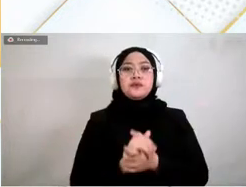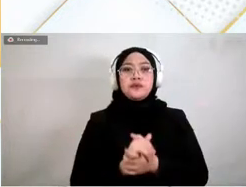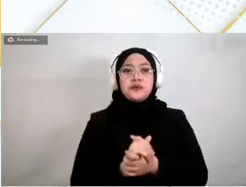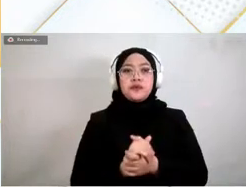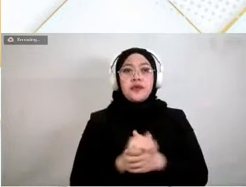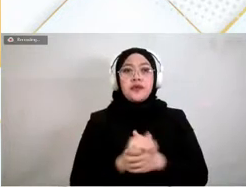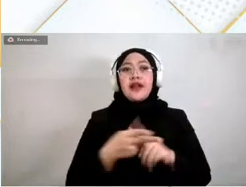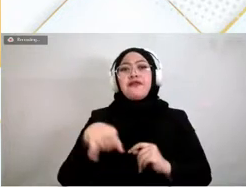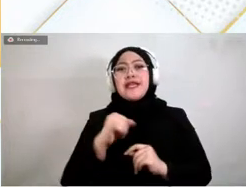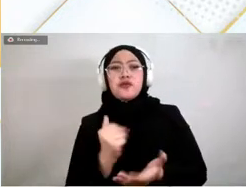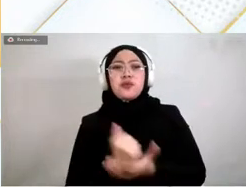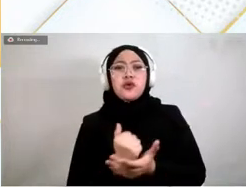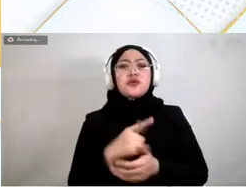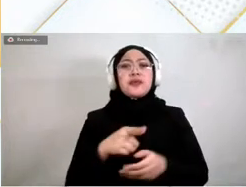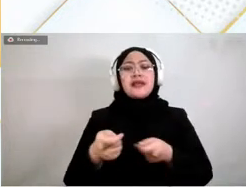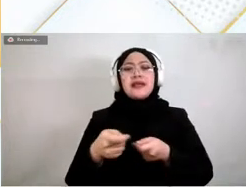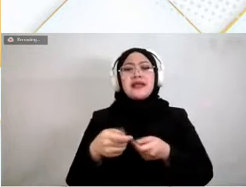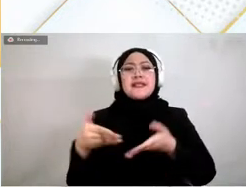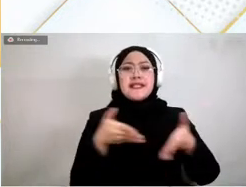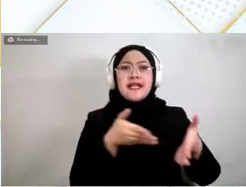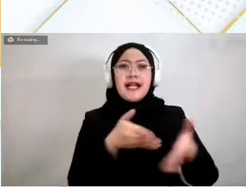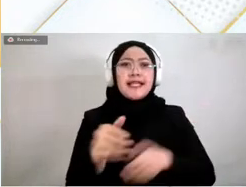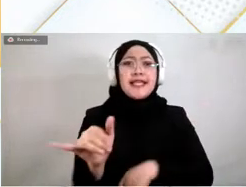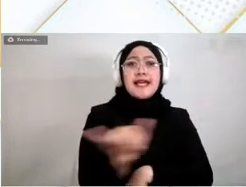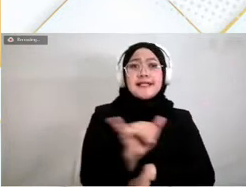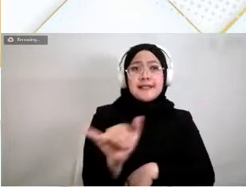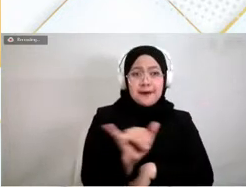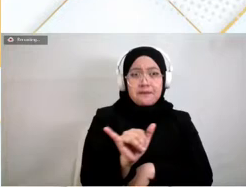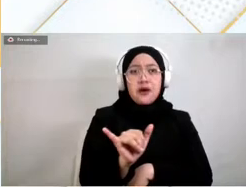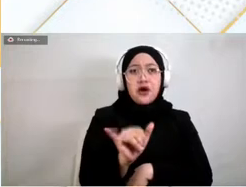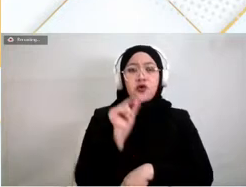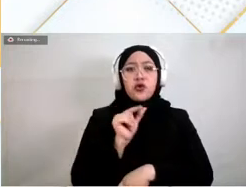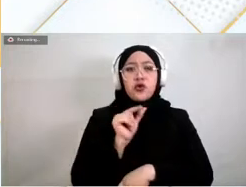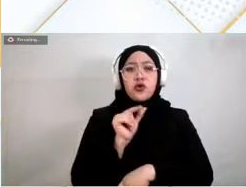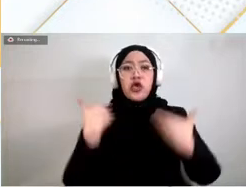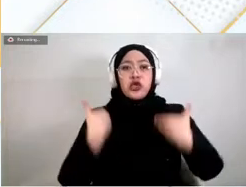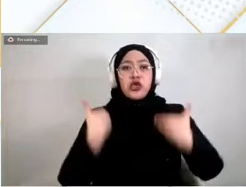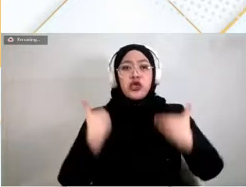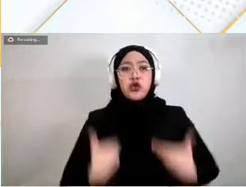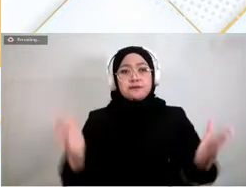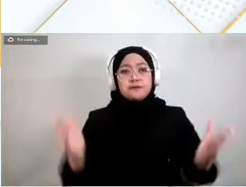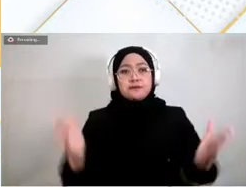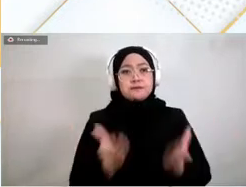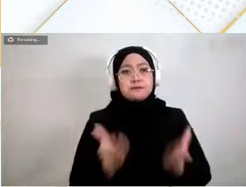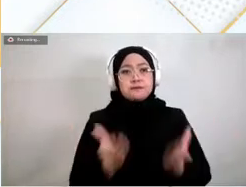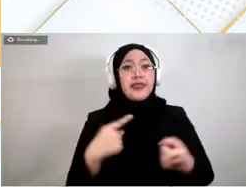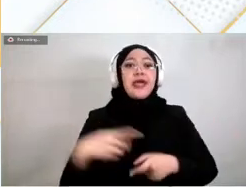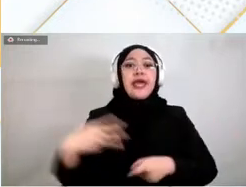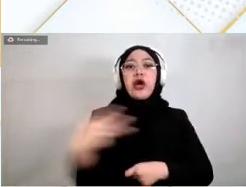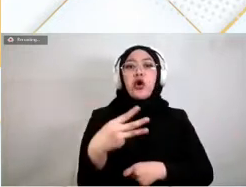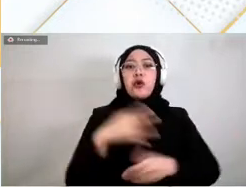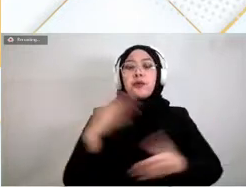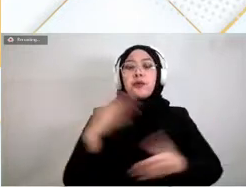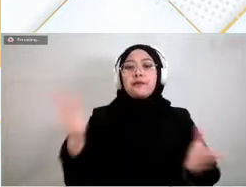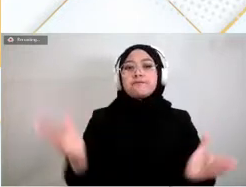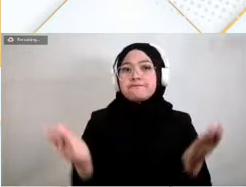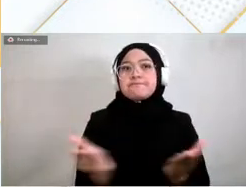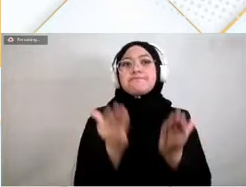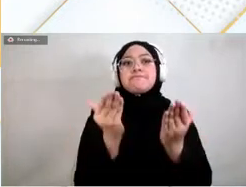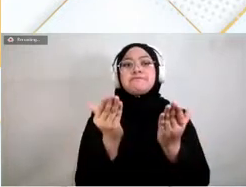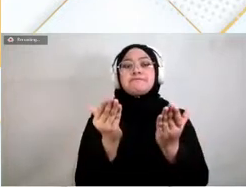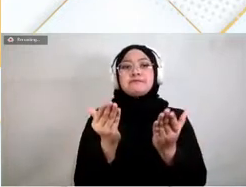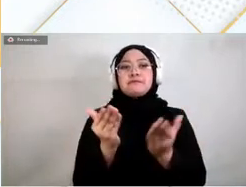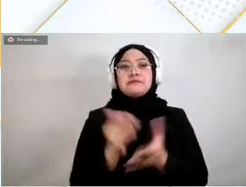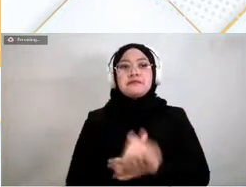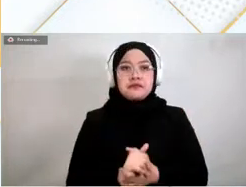only relevant strategies to proper human resources and economic development, but also concerted